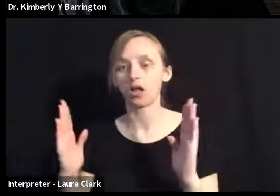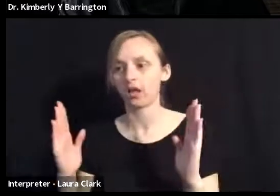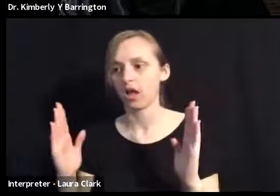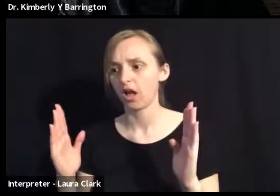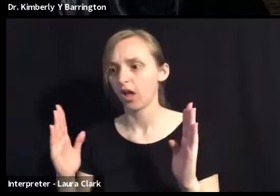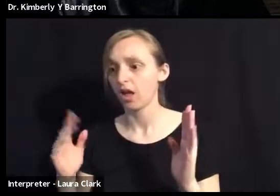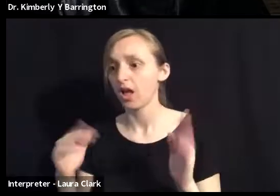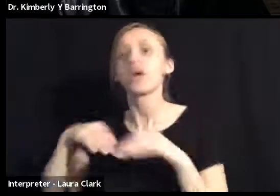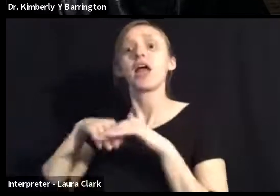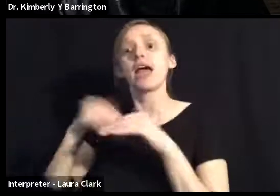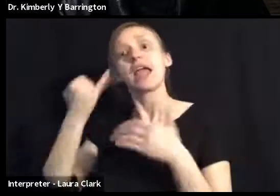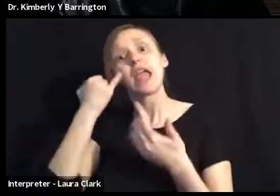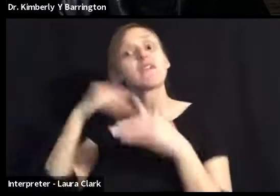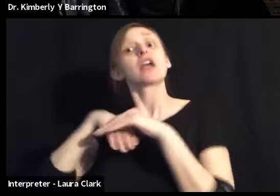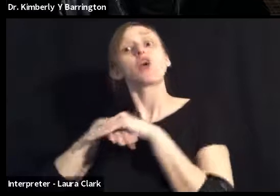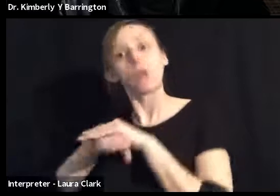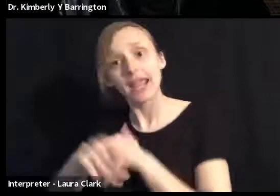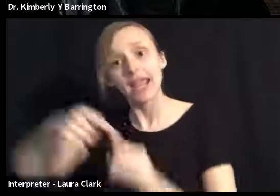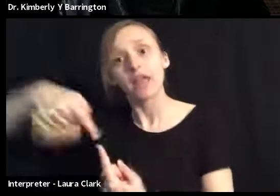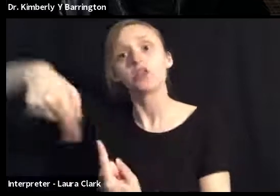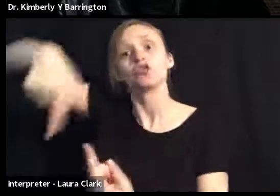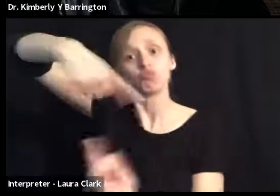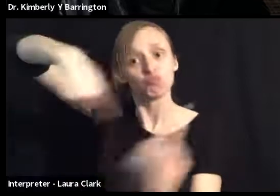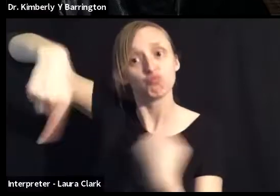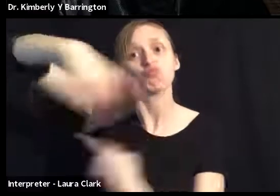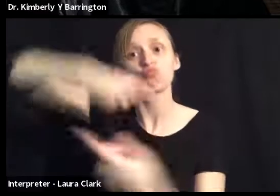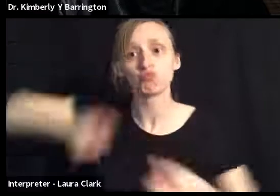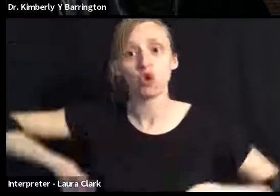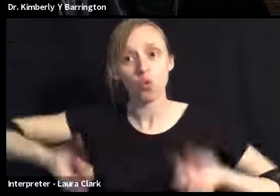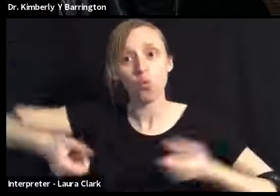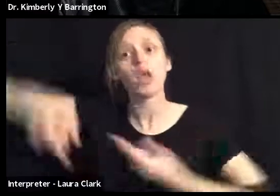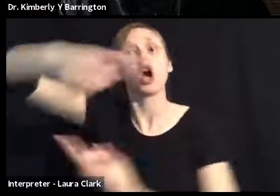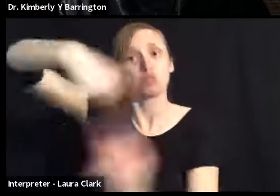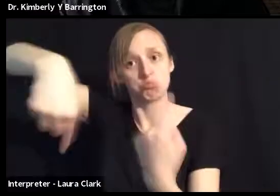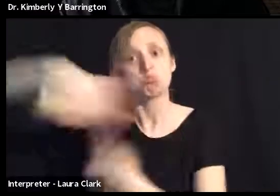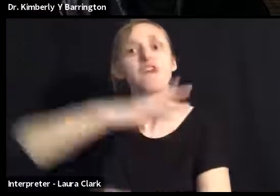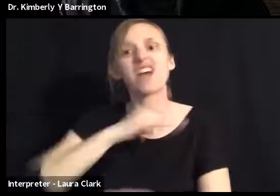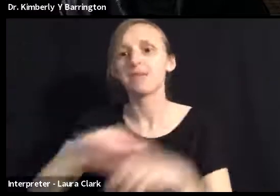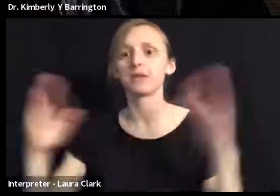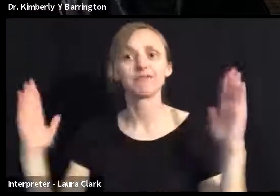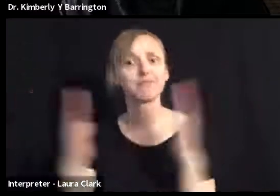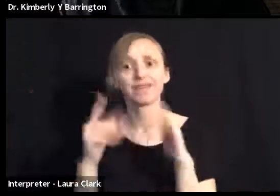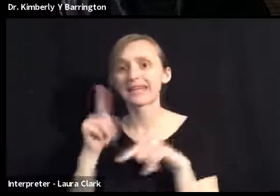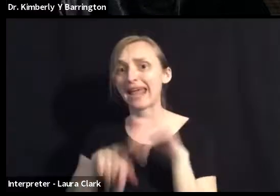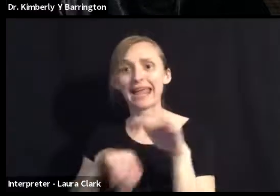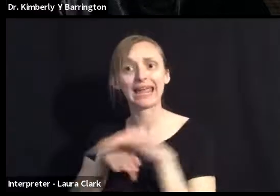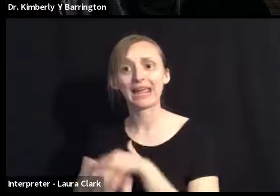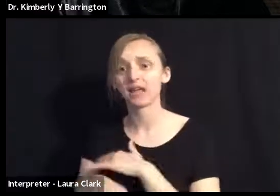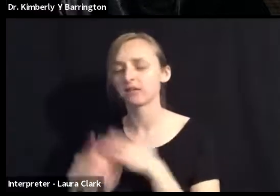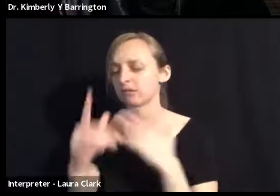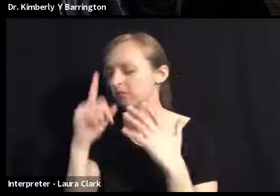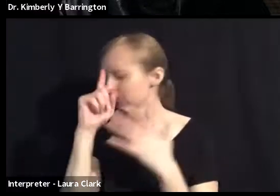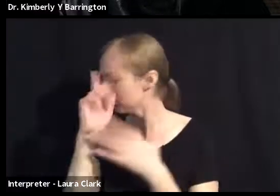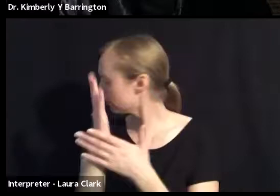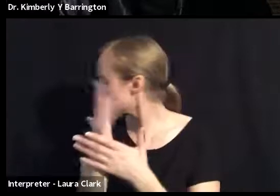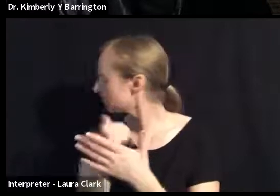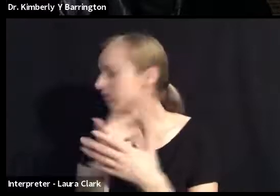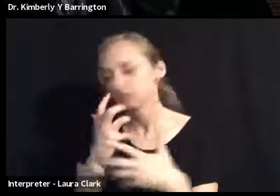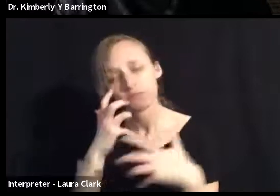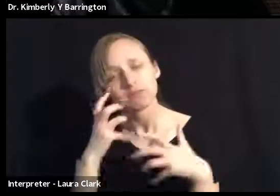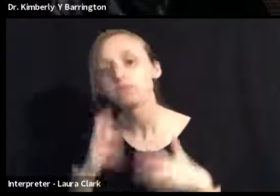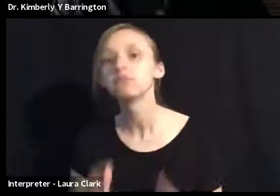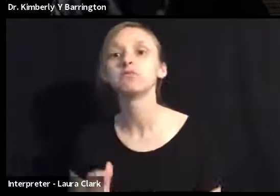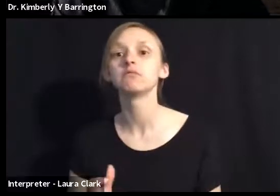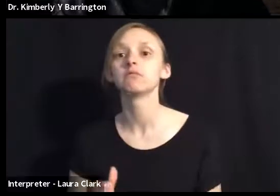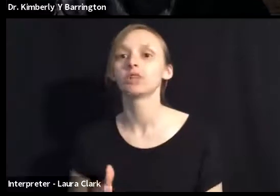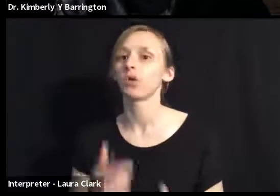wheel in my closet, but I cannot fit. And I had a major breakdown at that point. But no, it was not accessible.